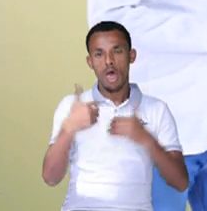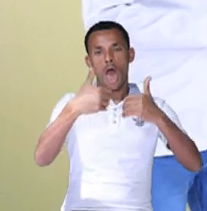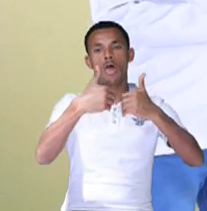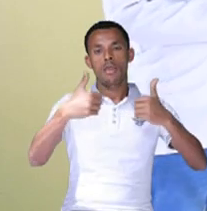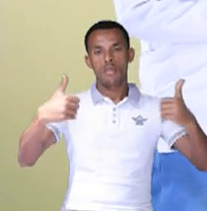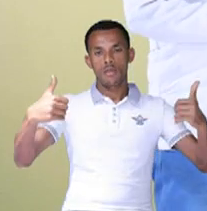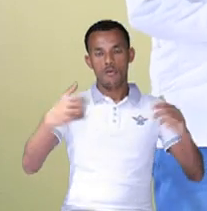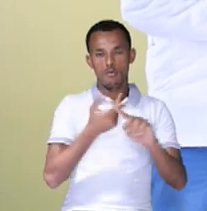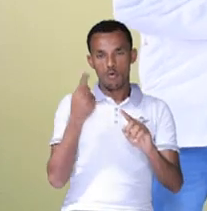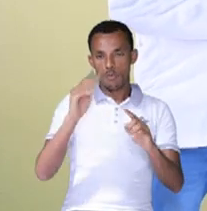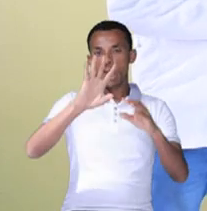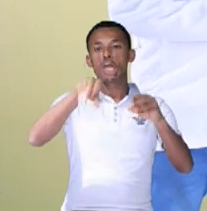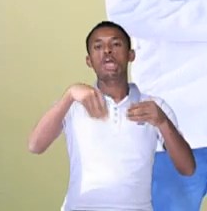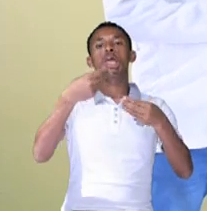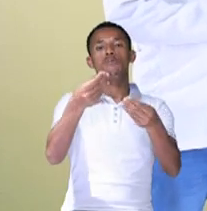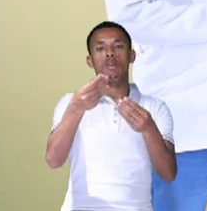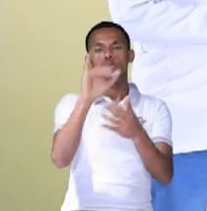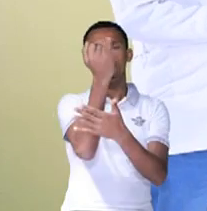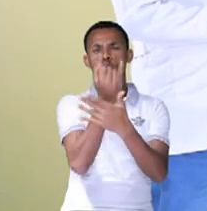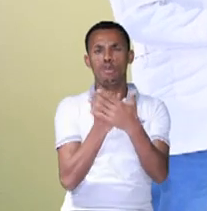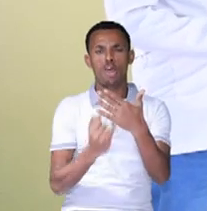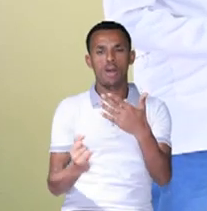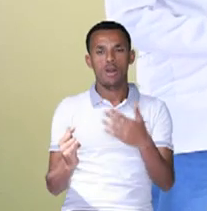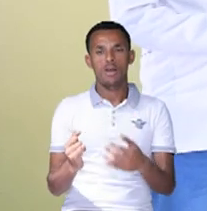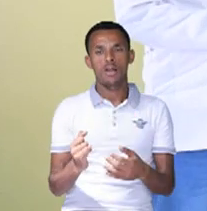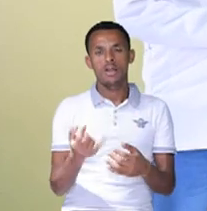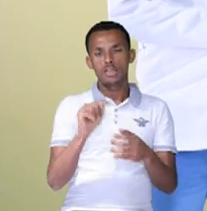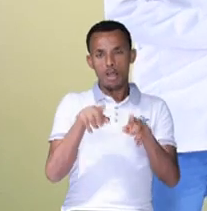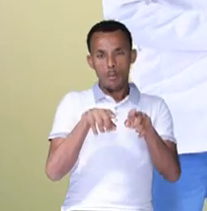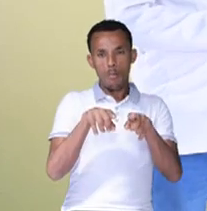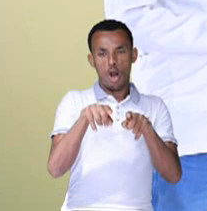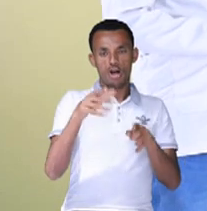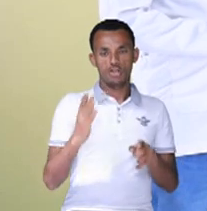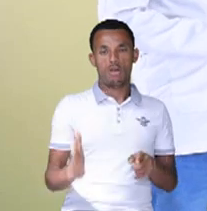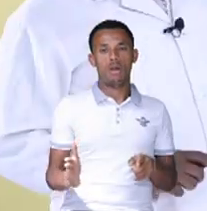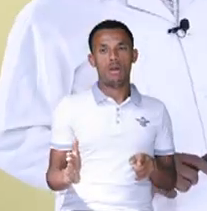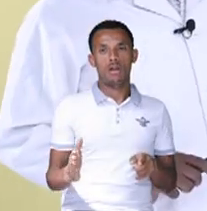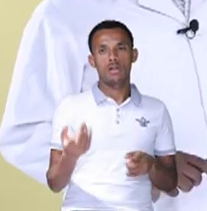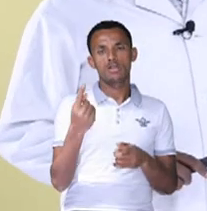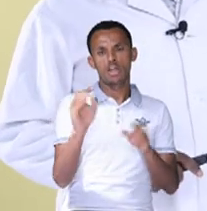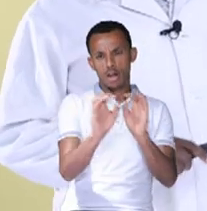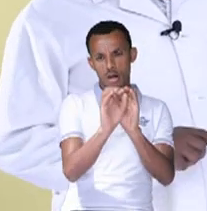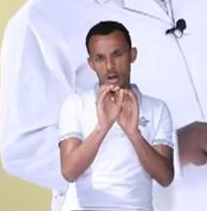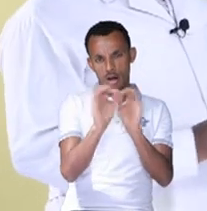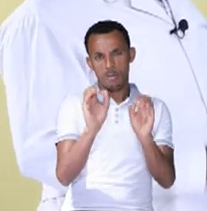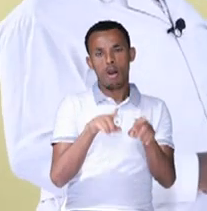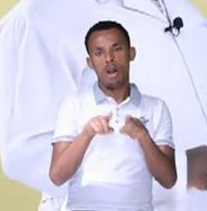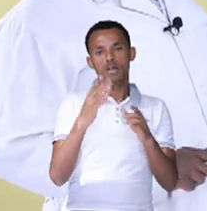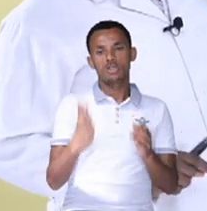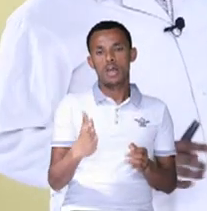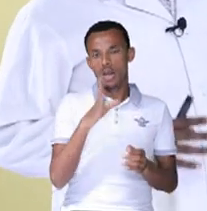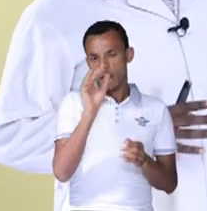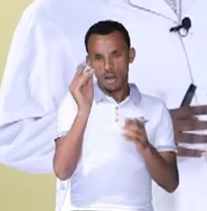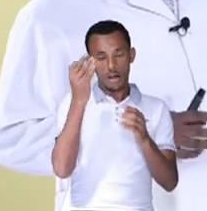Identify from the given figure the parallel side, the non-parallel side,